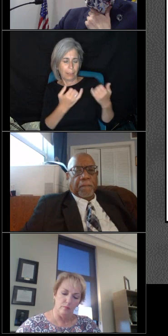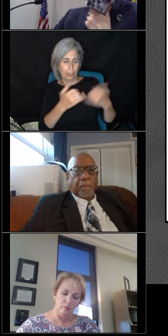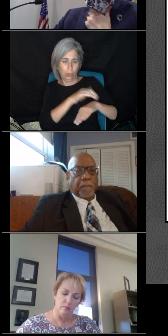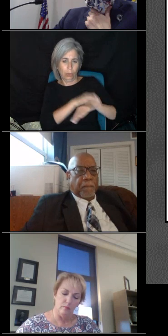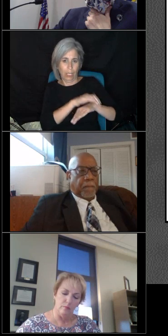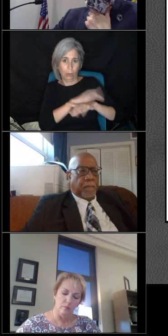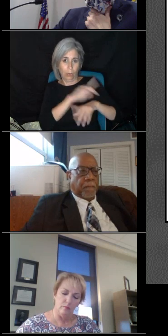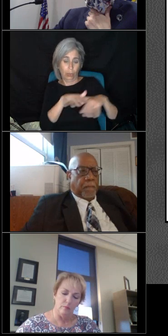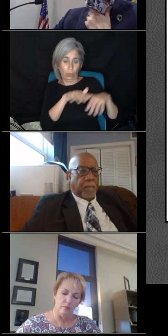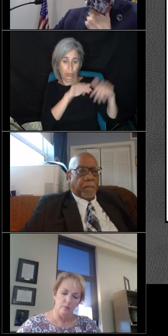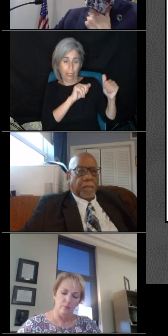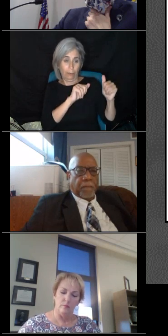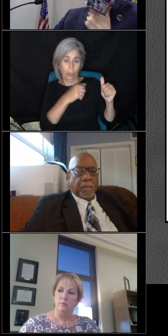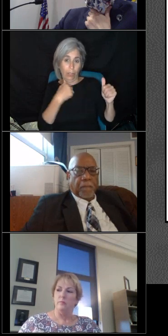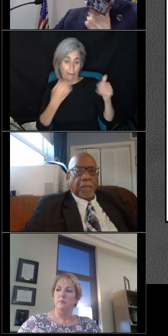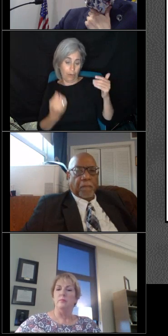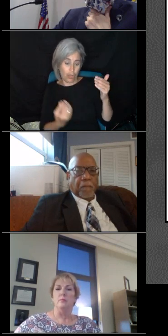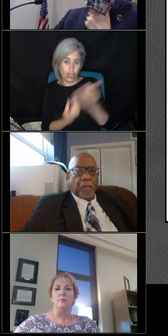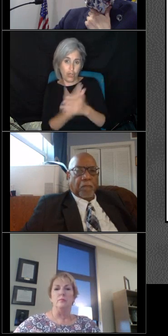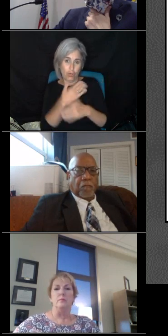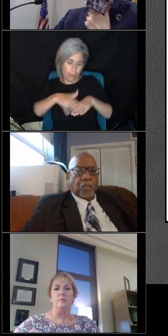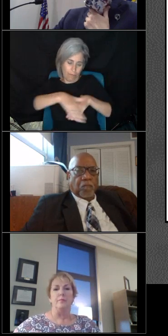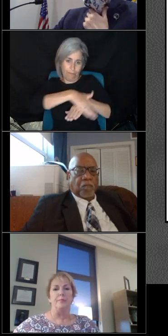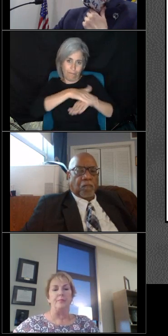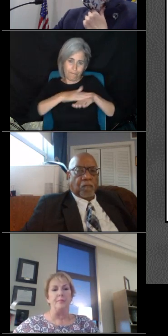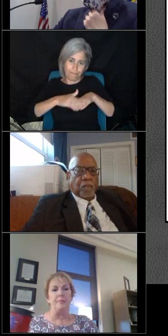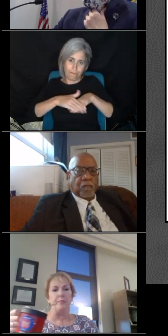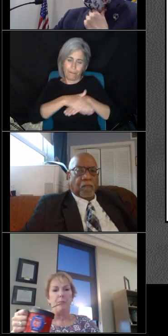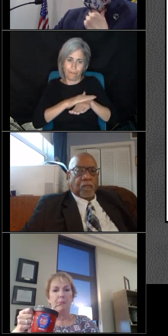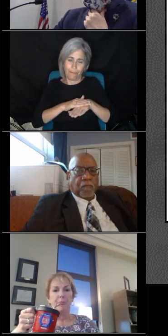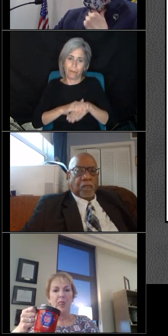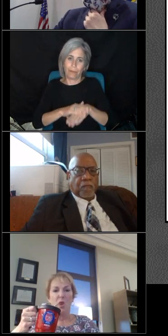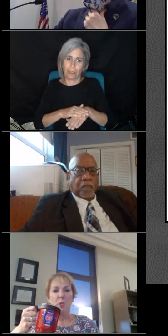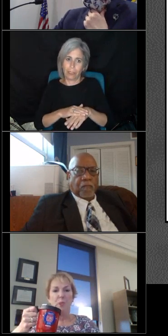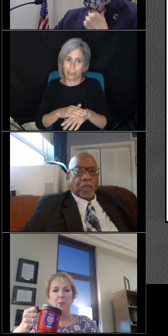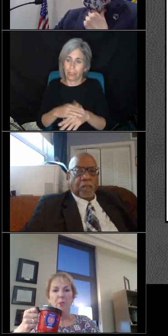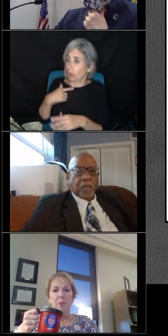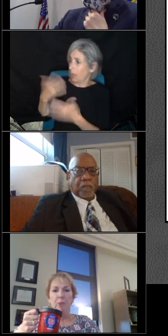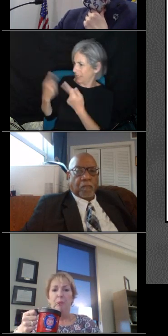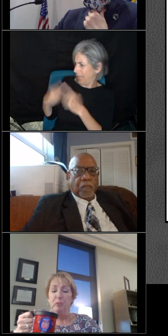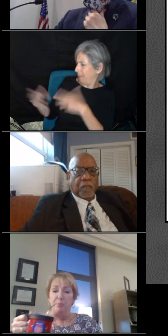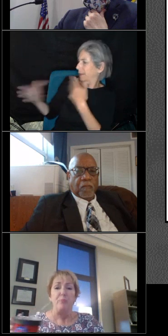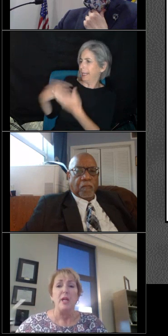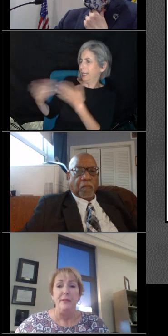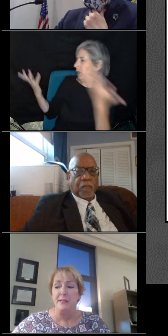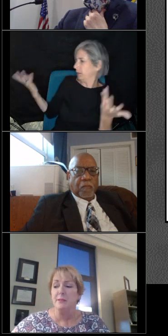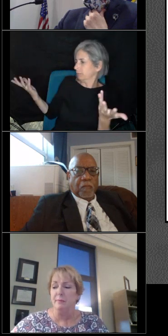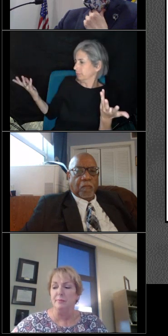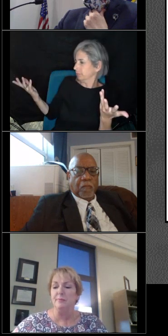we should be walking on a newly asphalted intersection. Okay. So that was already happening anyway. Yeah. Right.